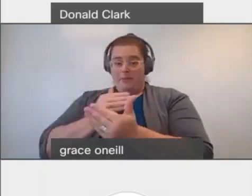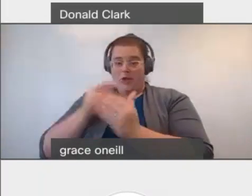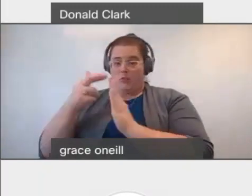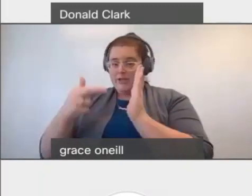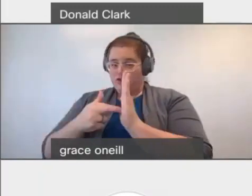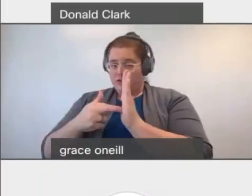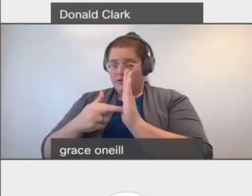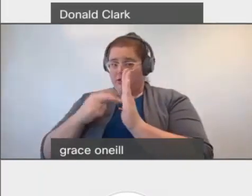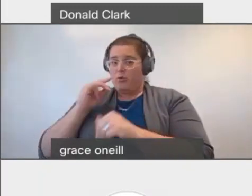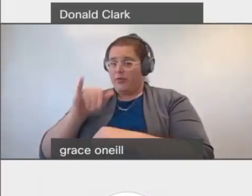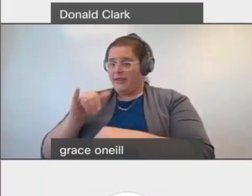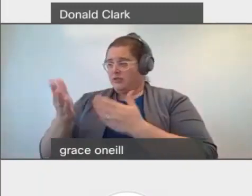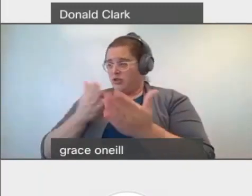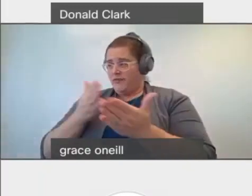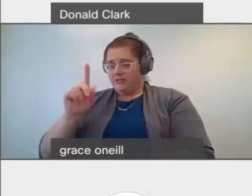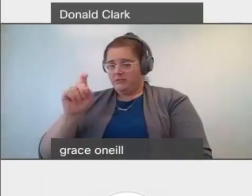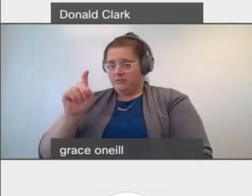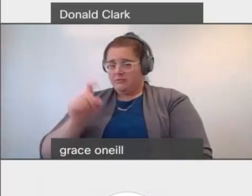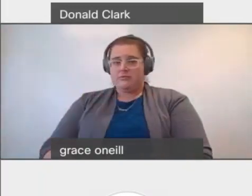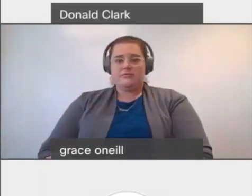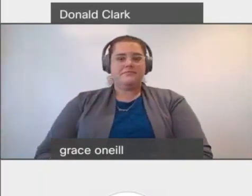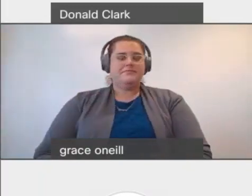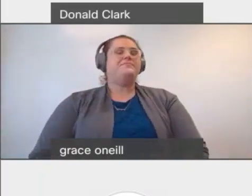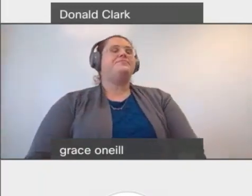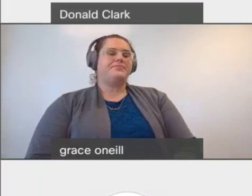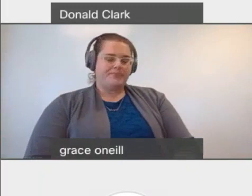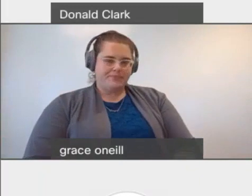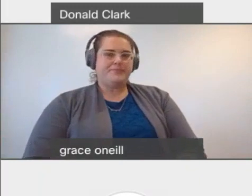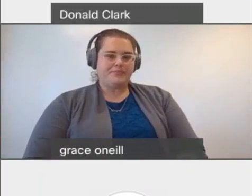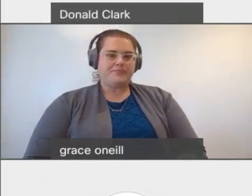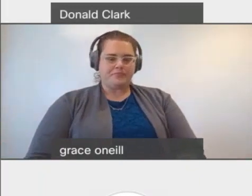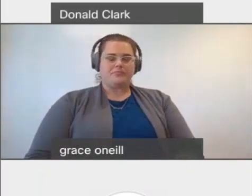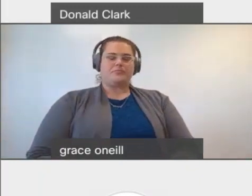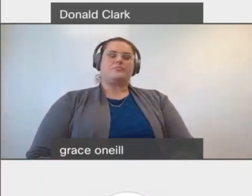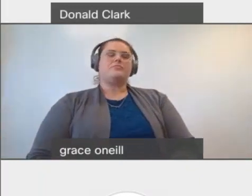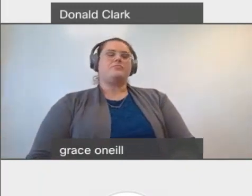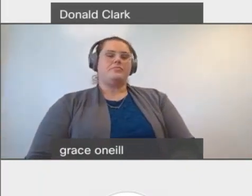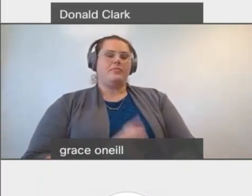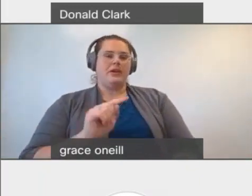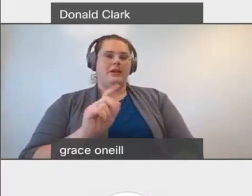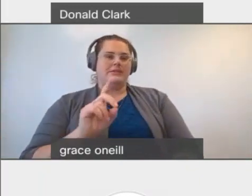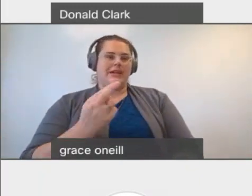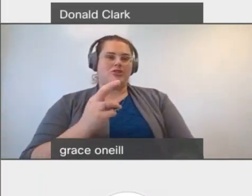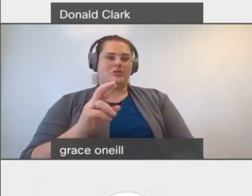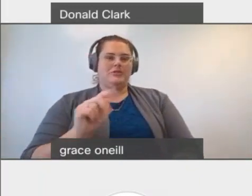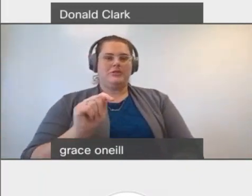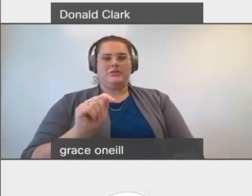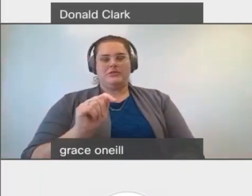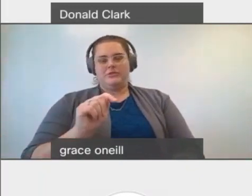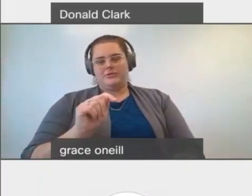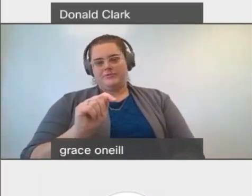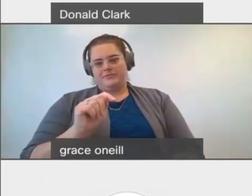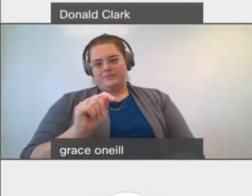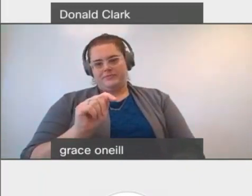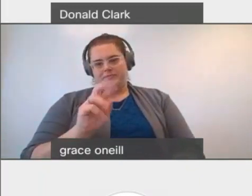for the service? So I will defer to DDS about, but I don't